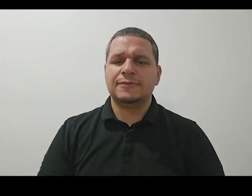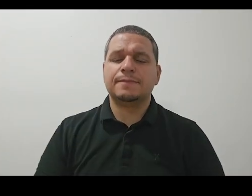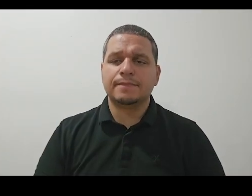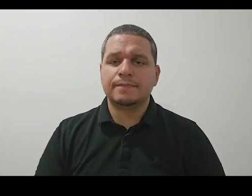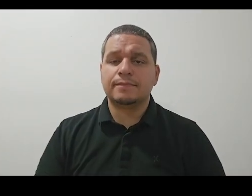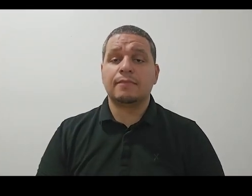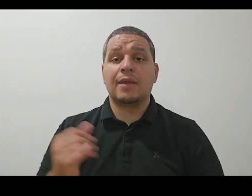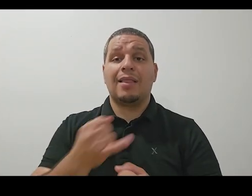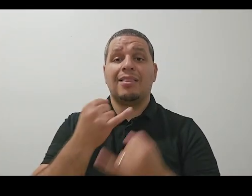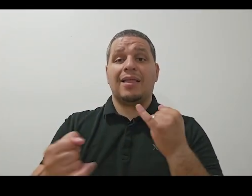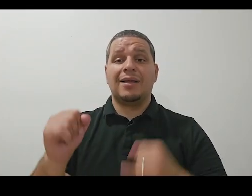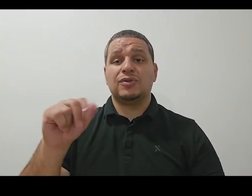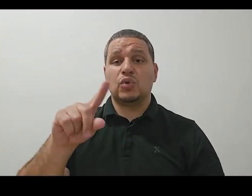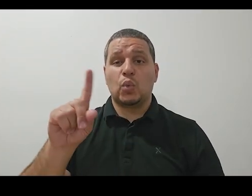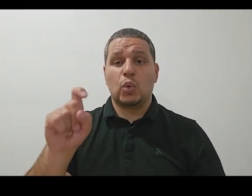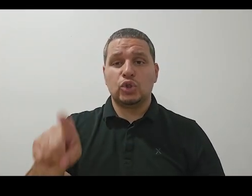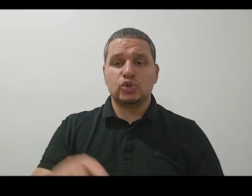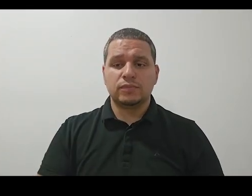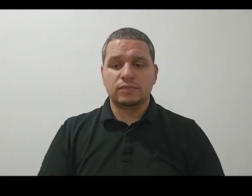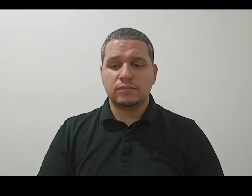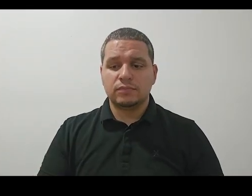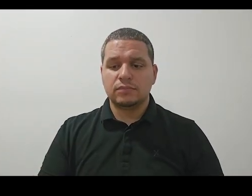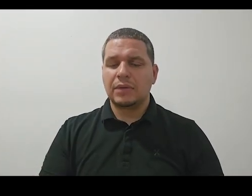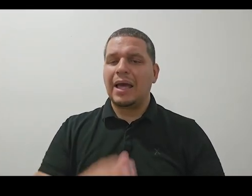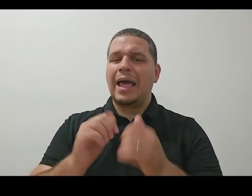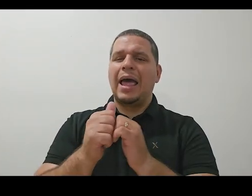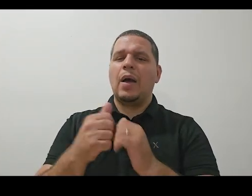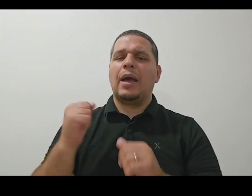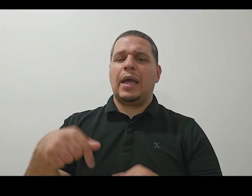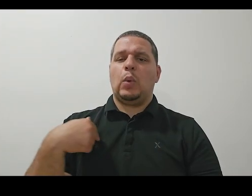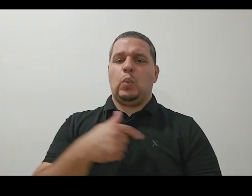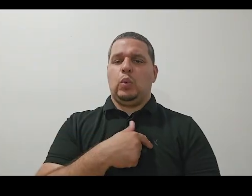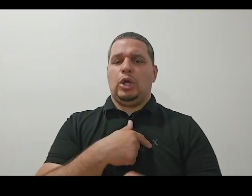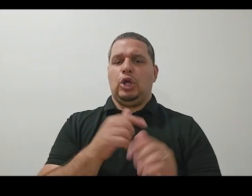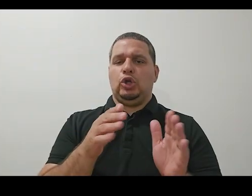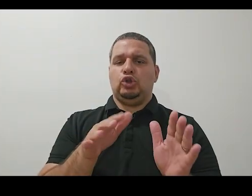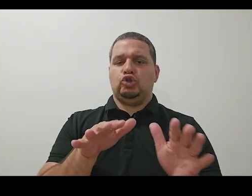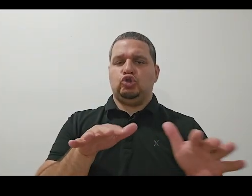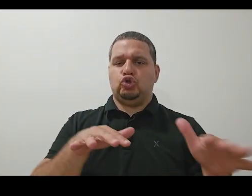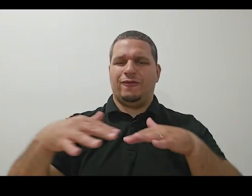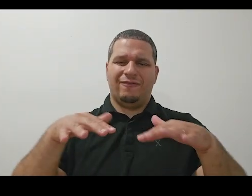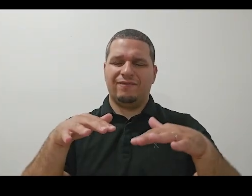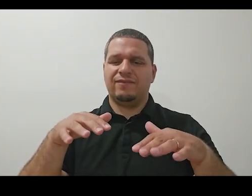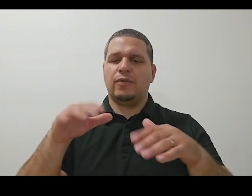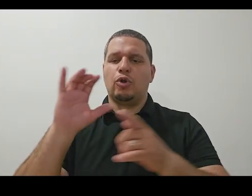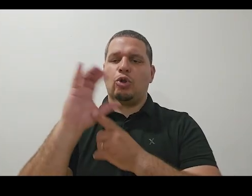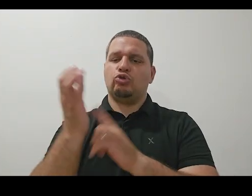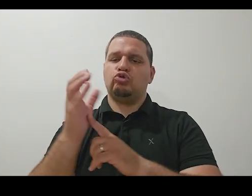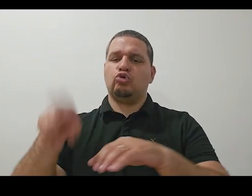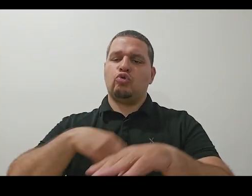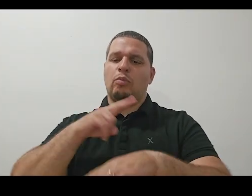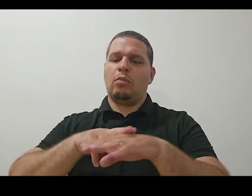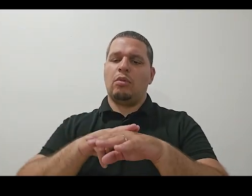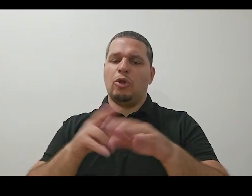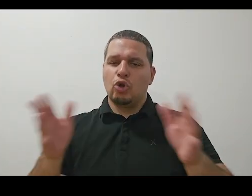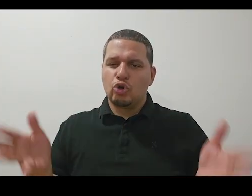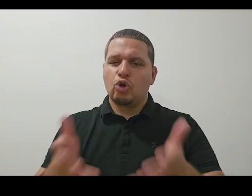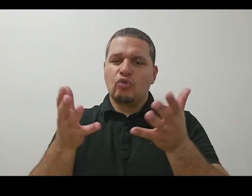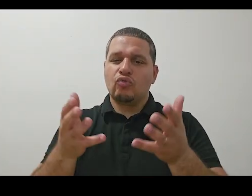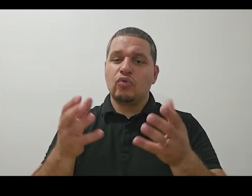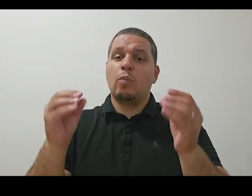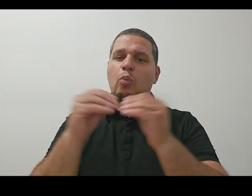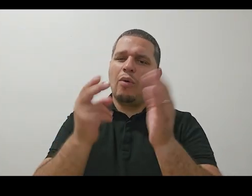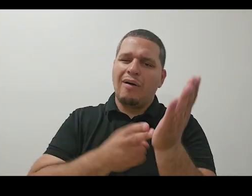quickly. So the last question is, how can we shift cultural norms to encourage